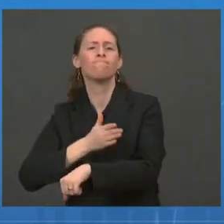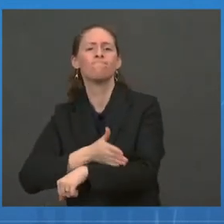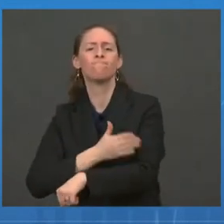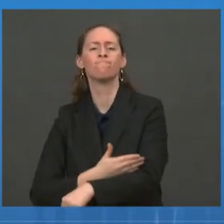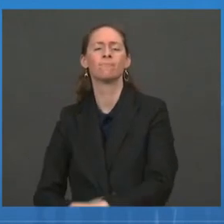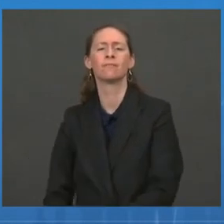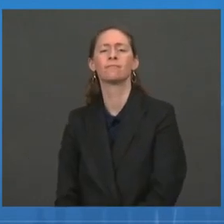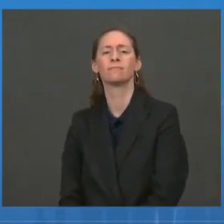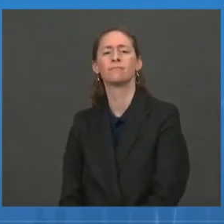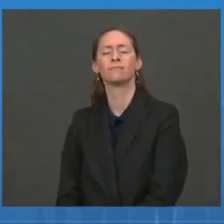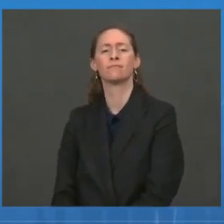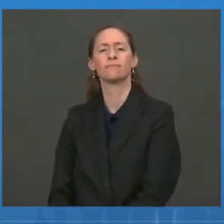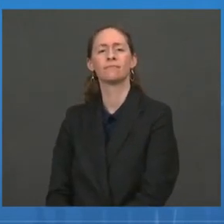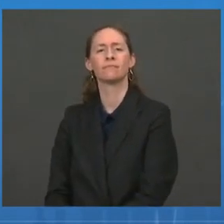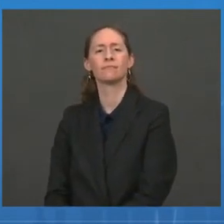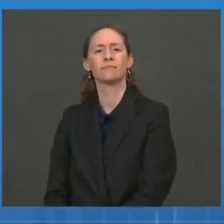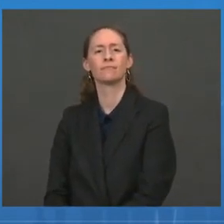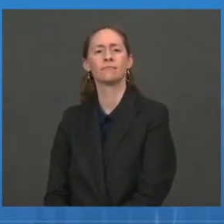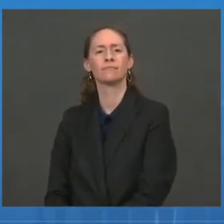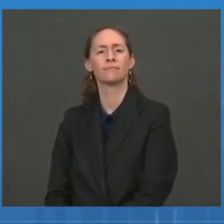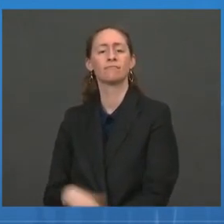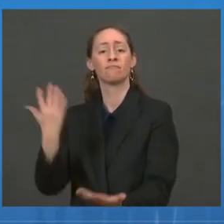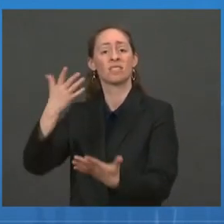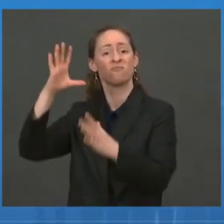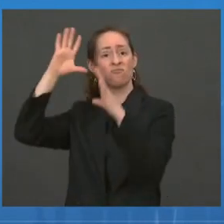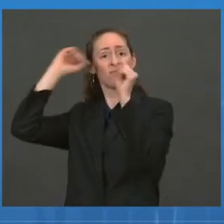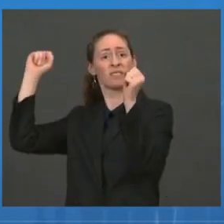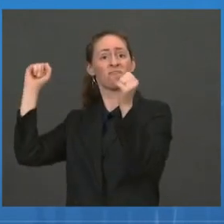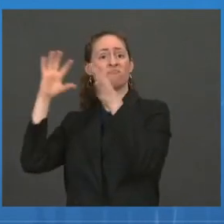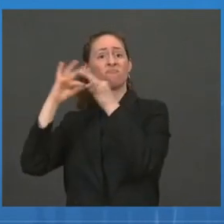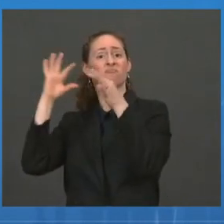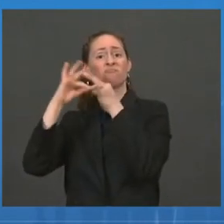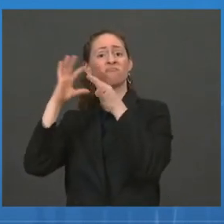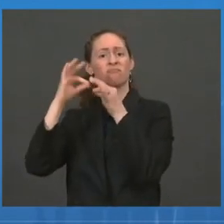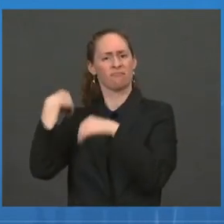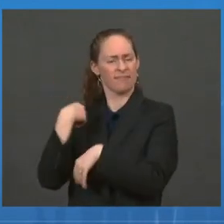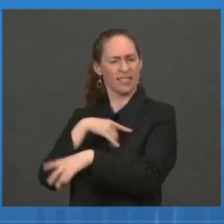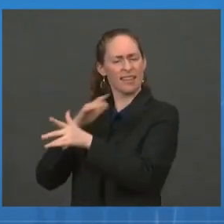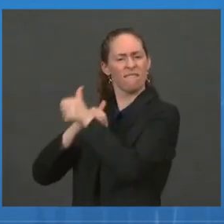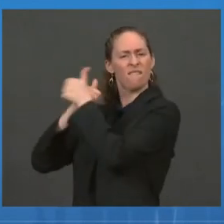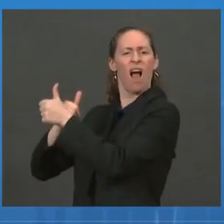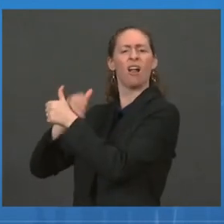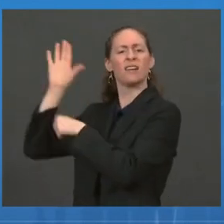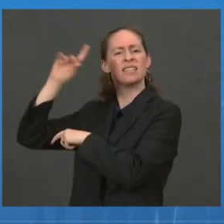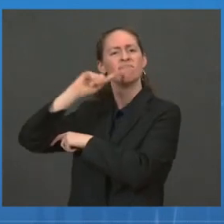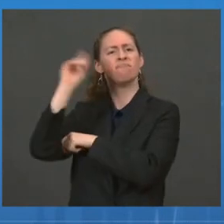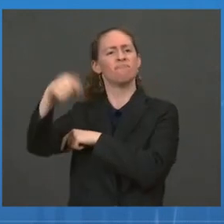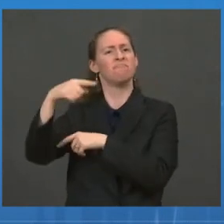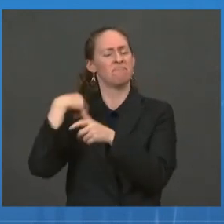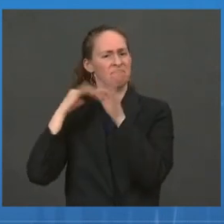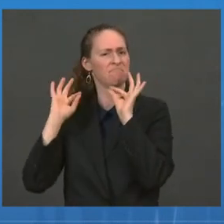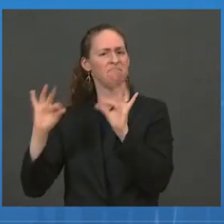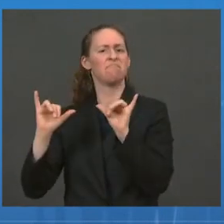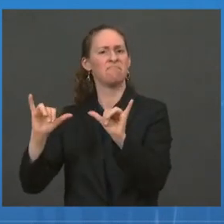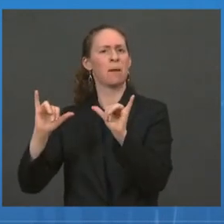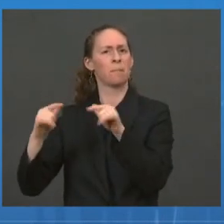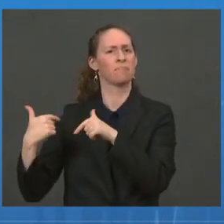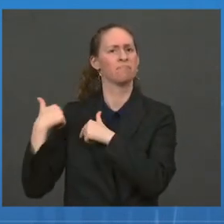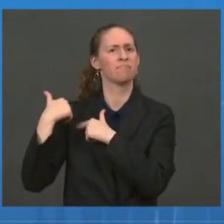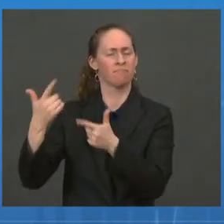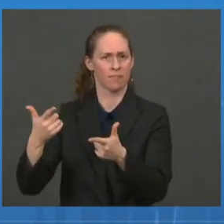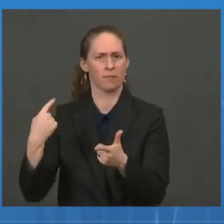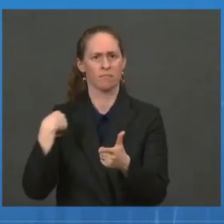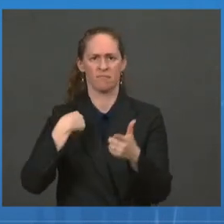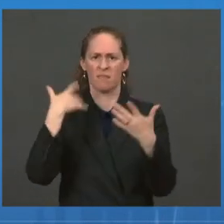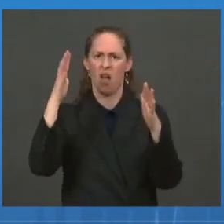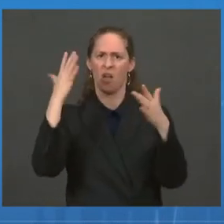including helping with that last mile but also by supplying the 1.2 billion doses to the